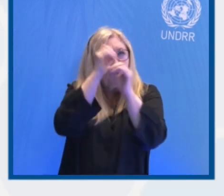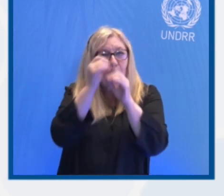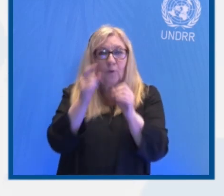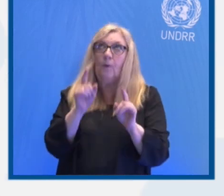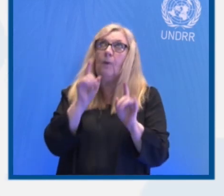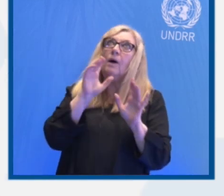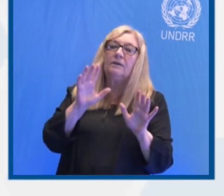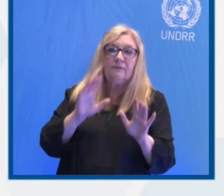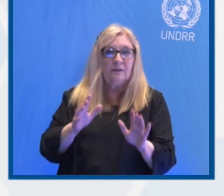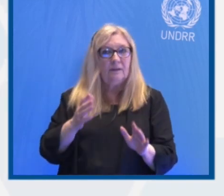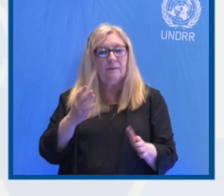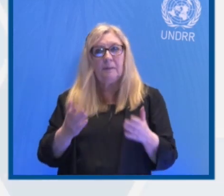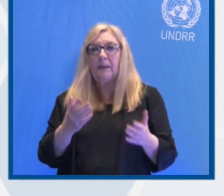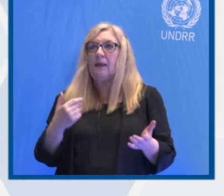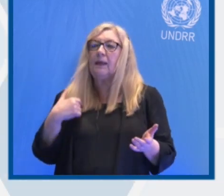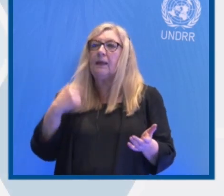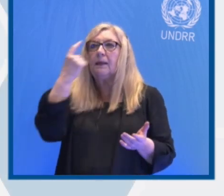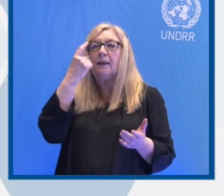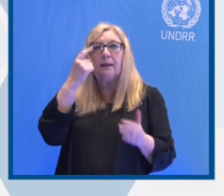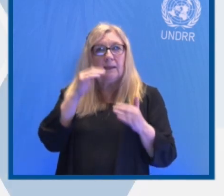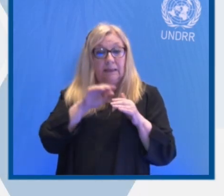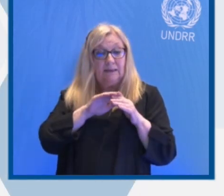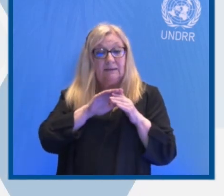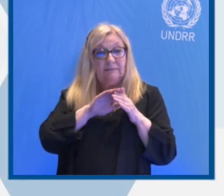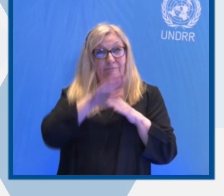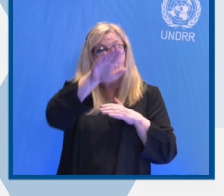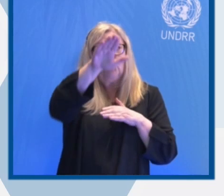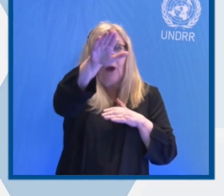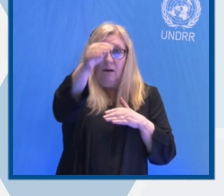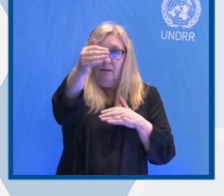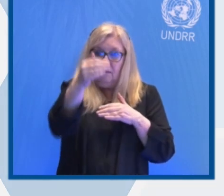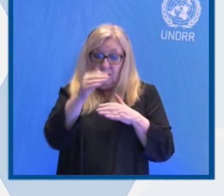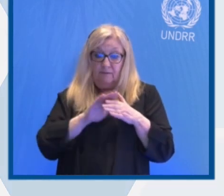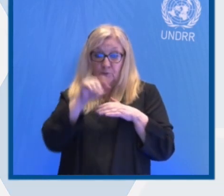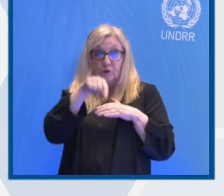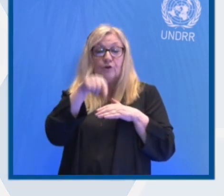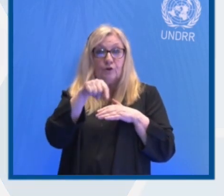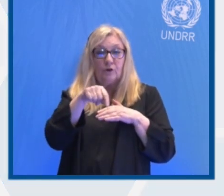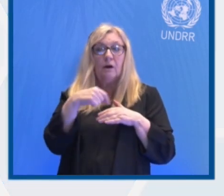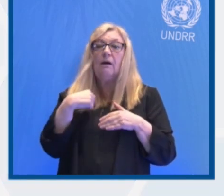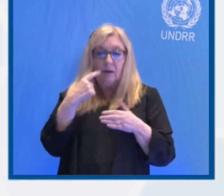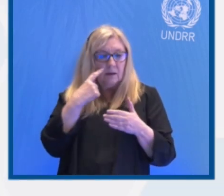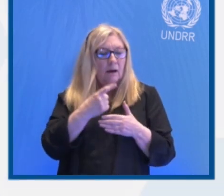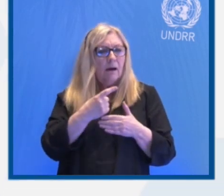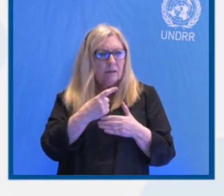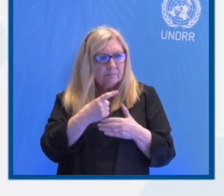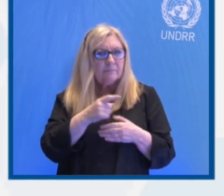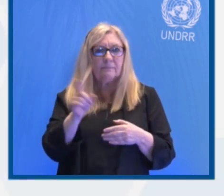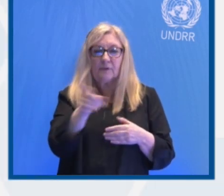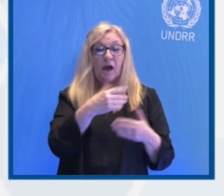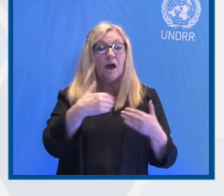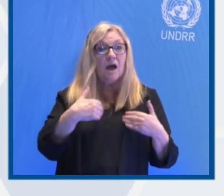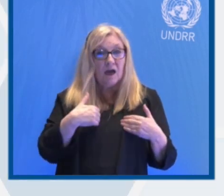were here, at some point in the relatively near future, saying that we had a significant commitment